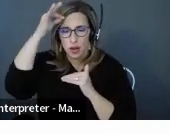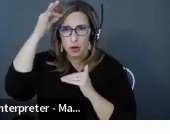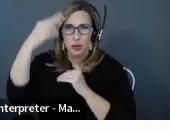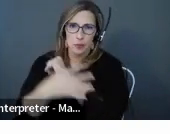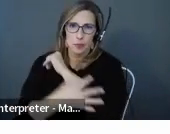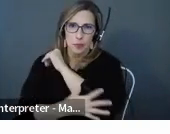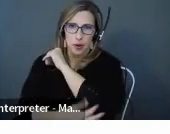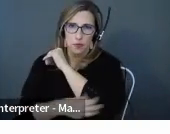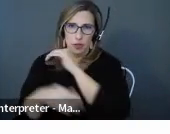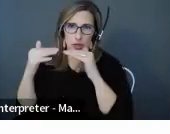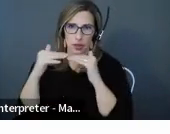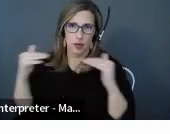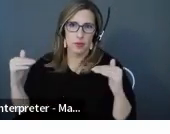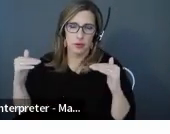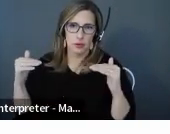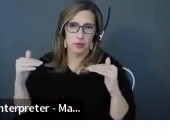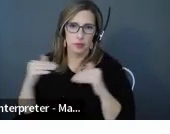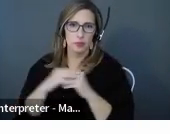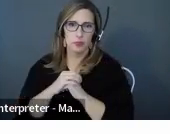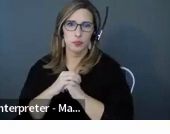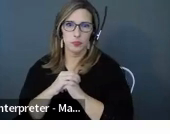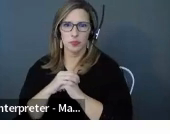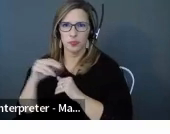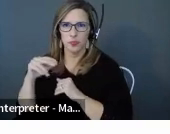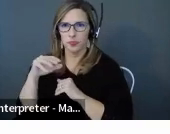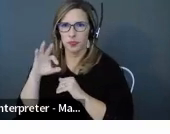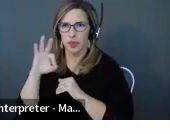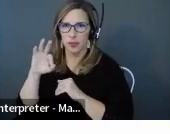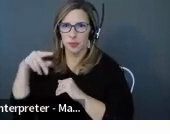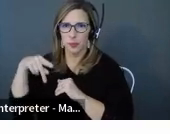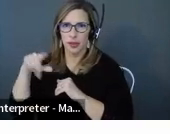It's represented here on the screen by FPL.